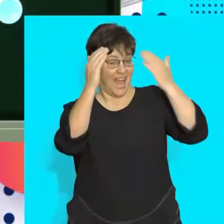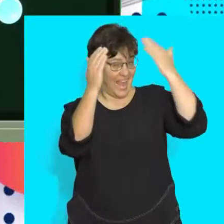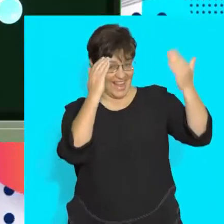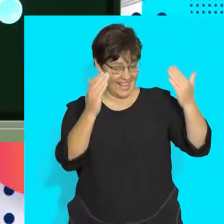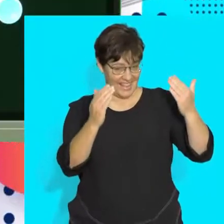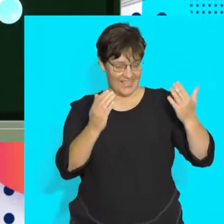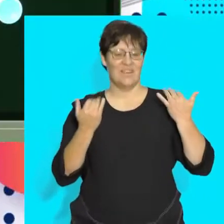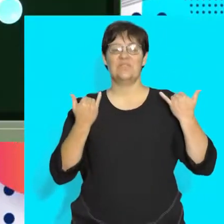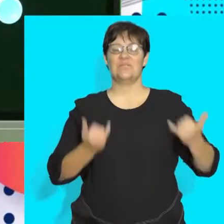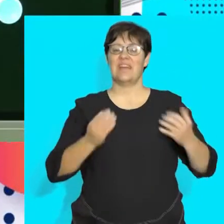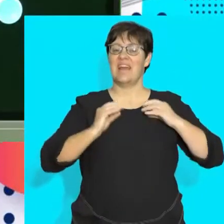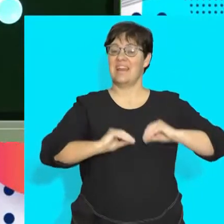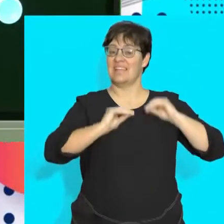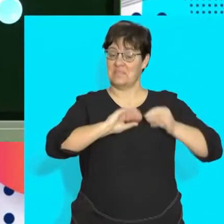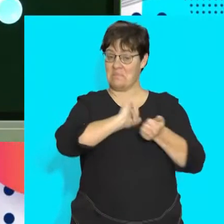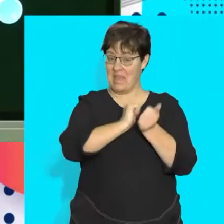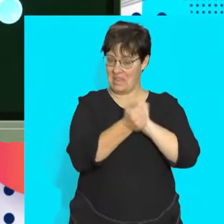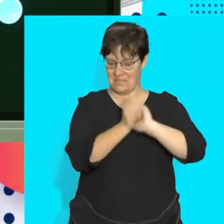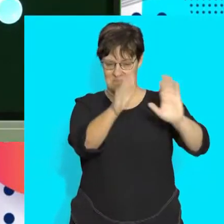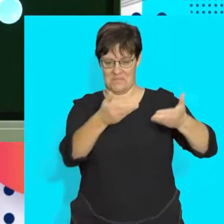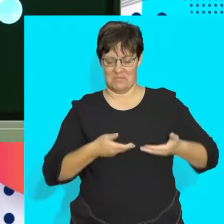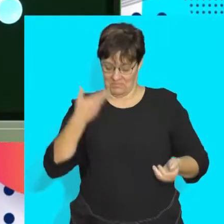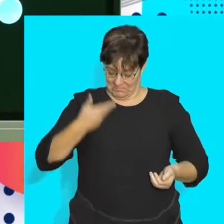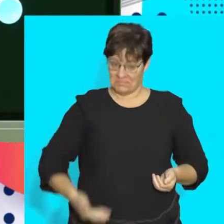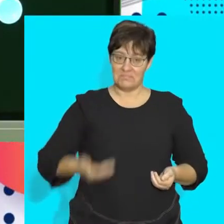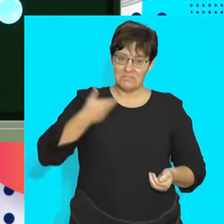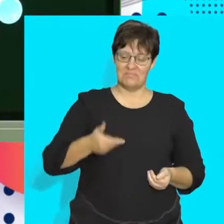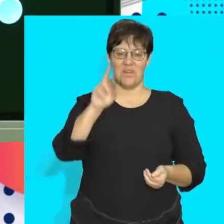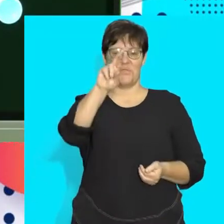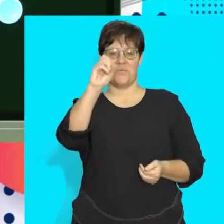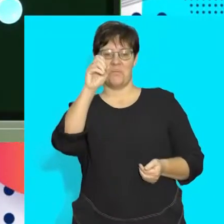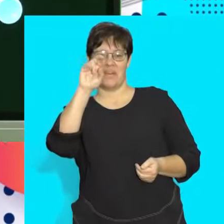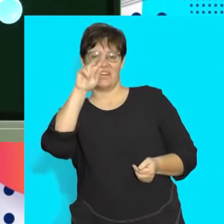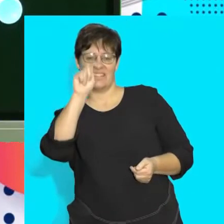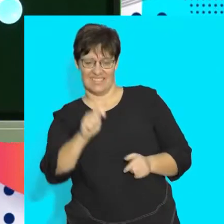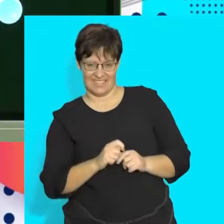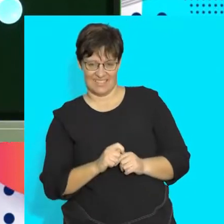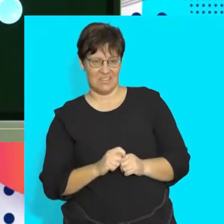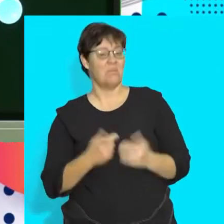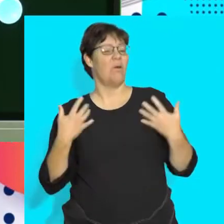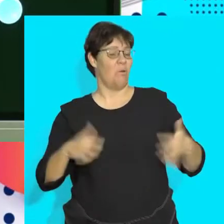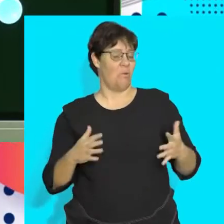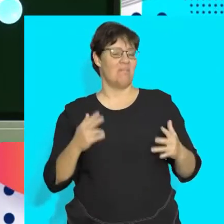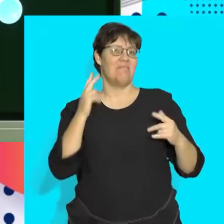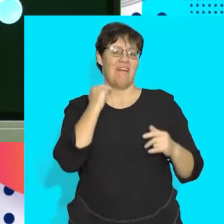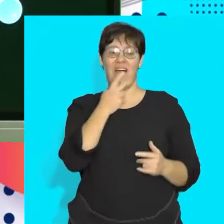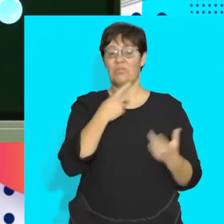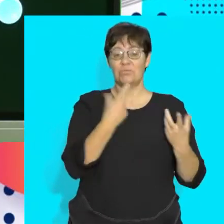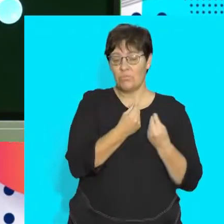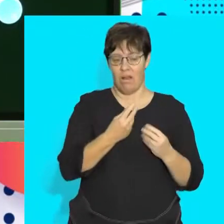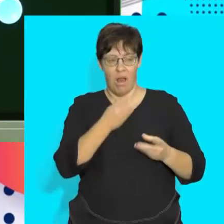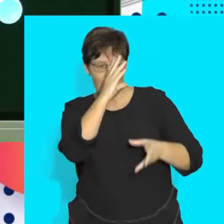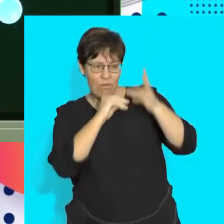Hello and welcome to today's maths lesson. My name is Robert and it's great to be here. It's great to be able to do this. It's great to be able to